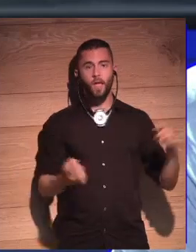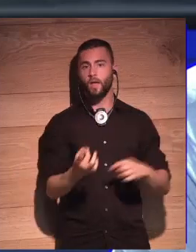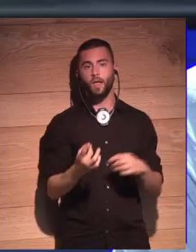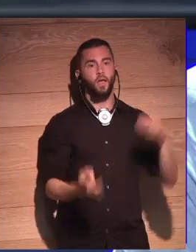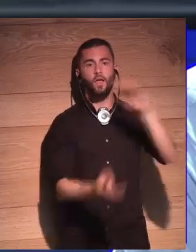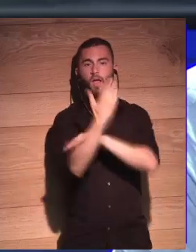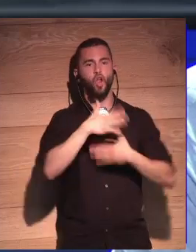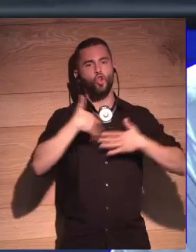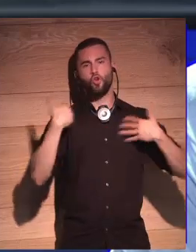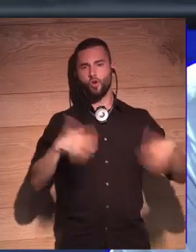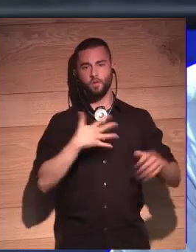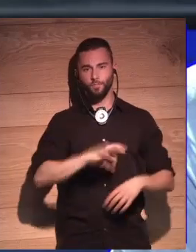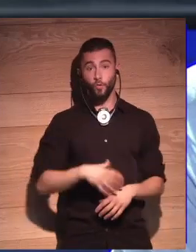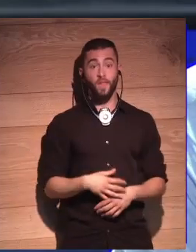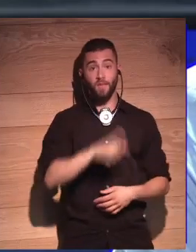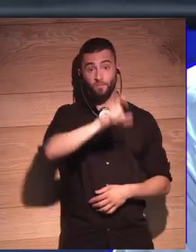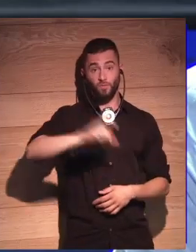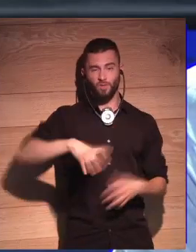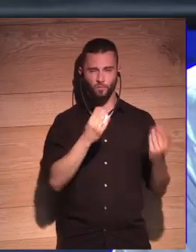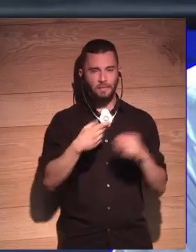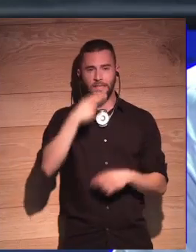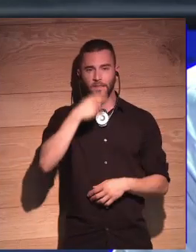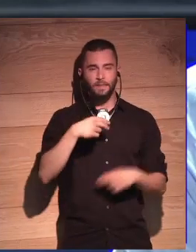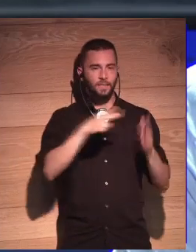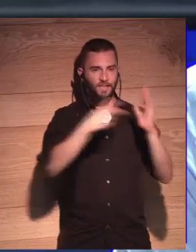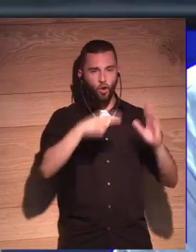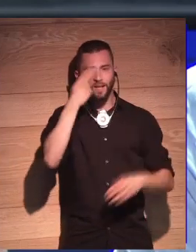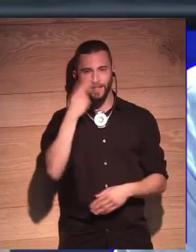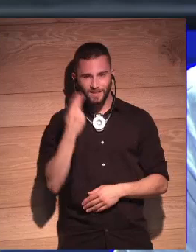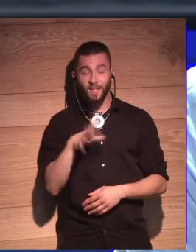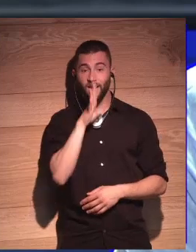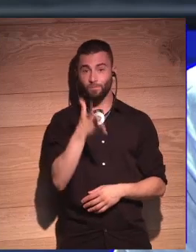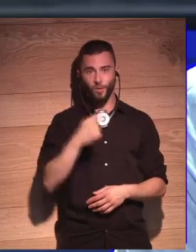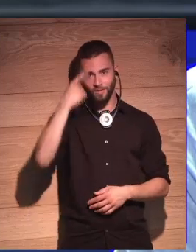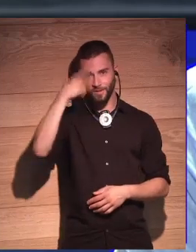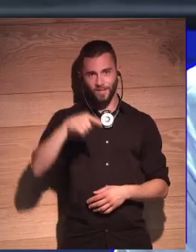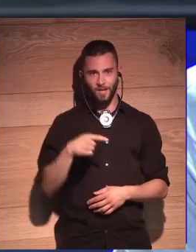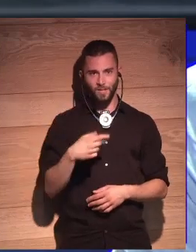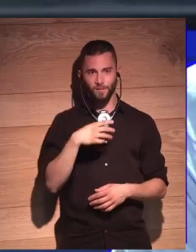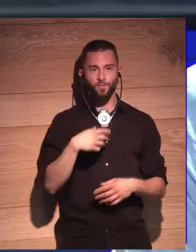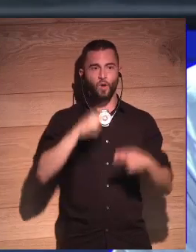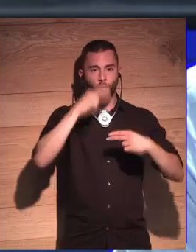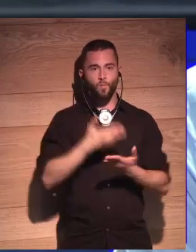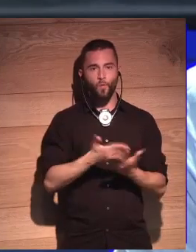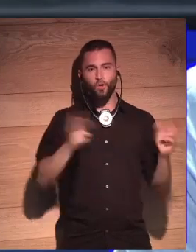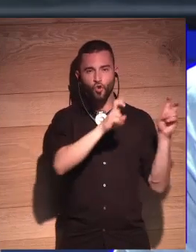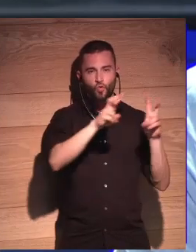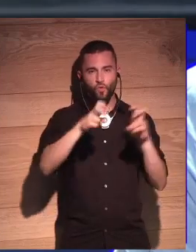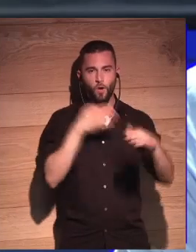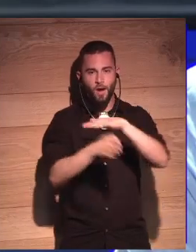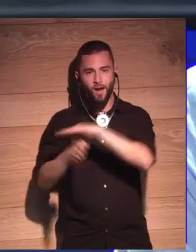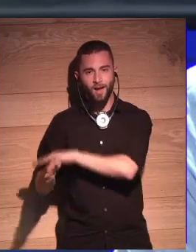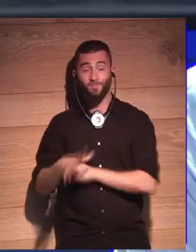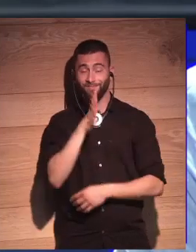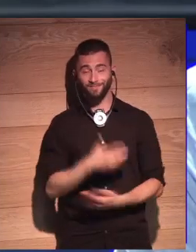that allows them to create anything. Many of our students are interested in technology because they know that this is a vehicle that can bring